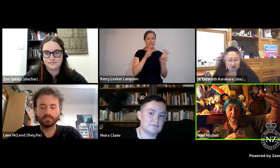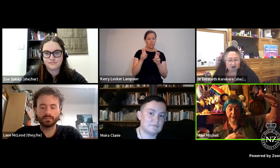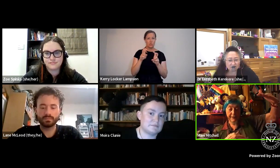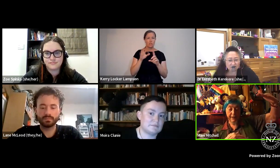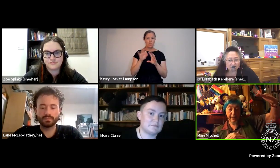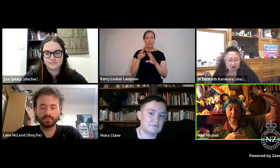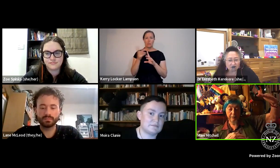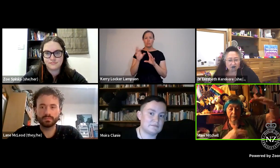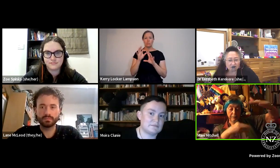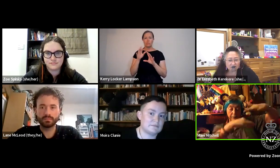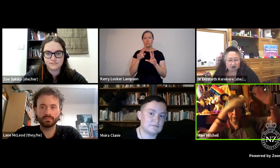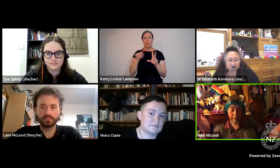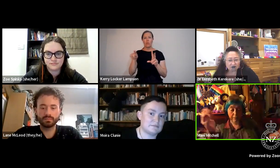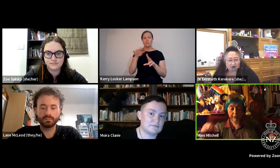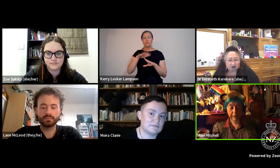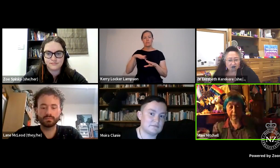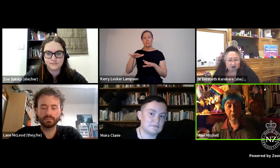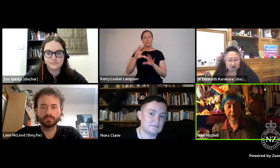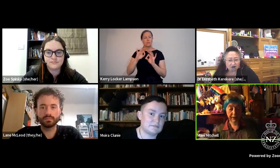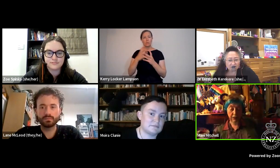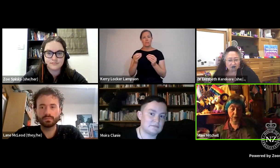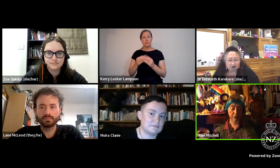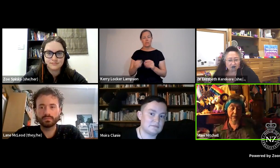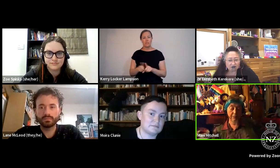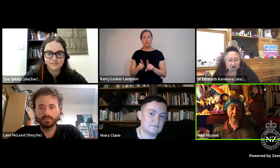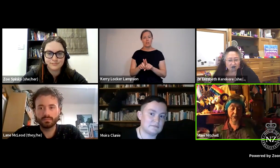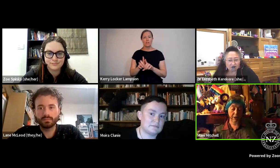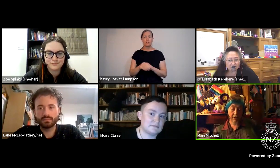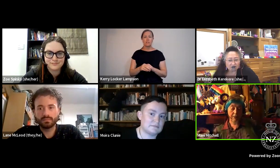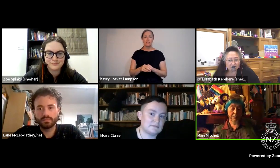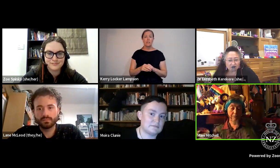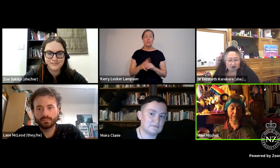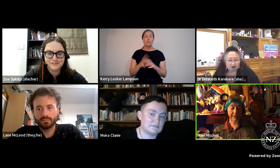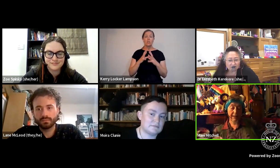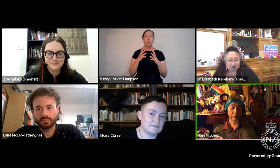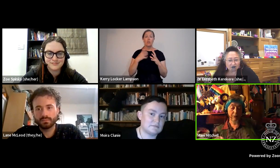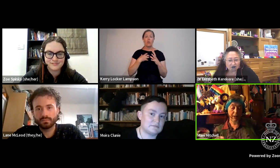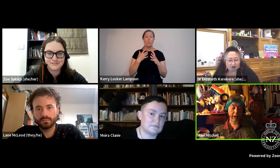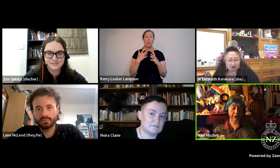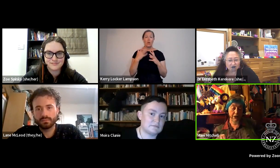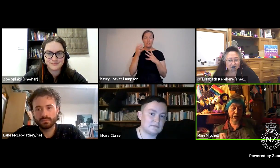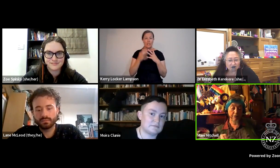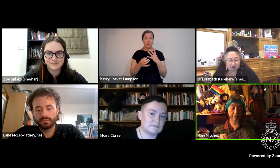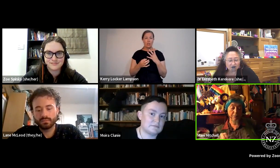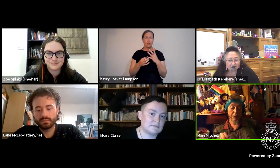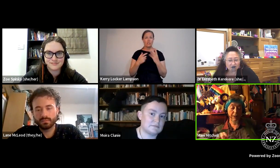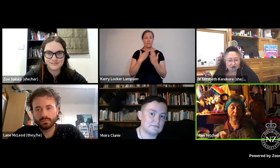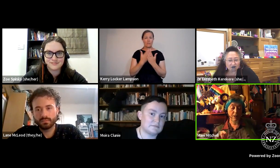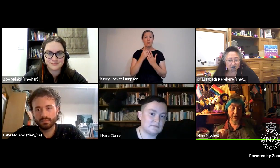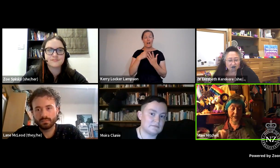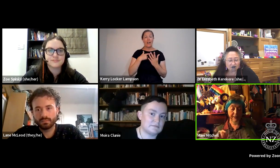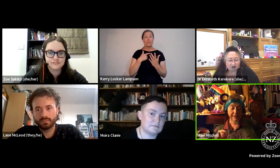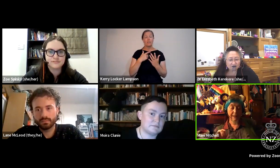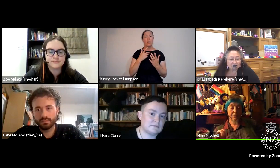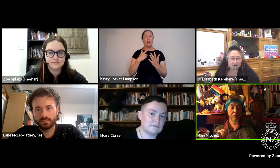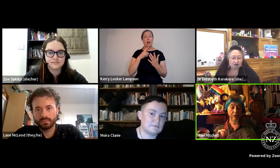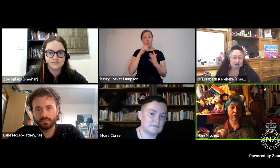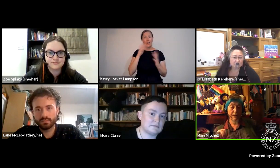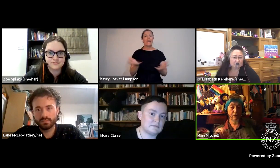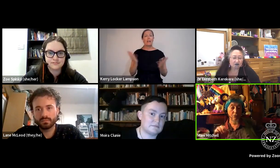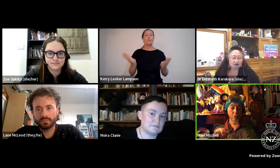two things. The big, more technical submission, but I'm just going to encourage everybody who's